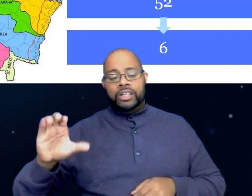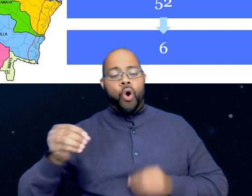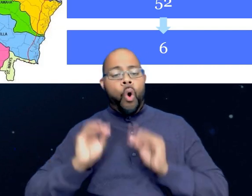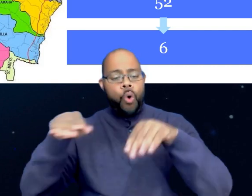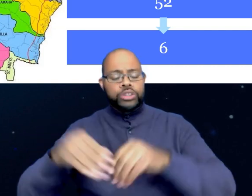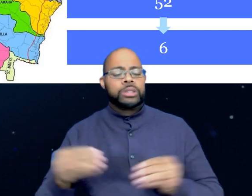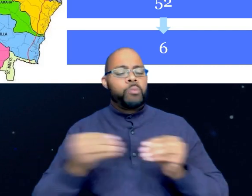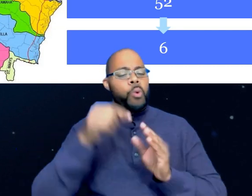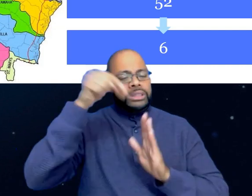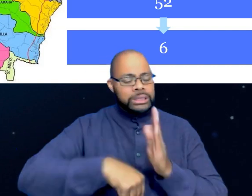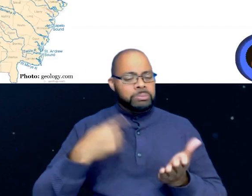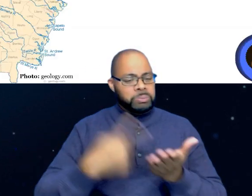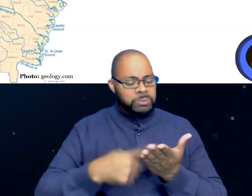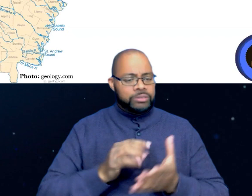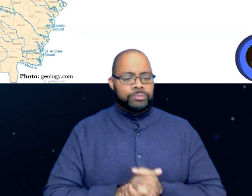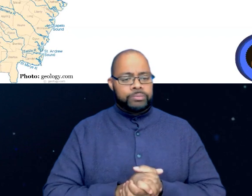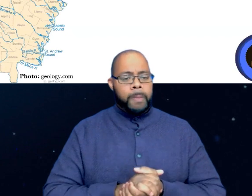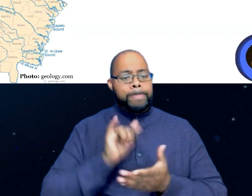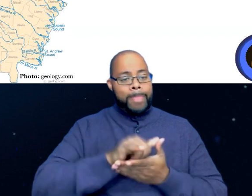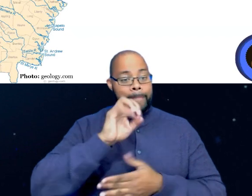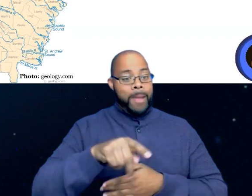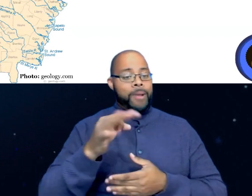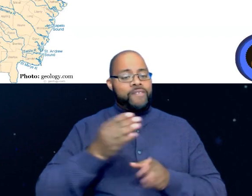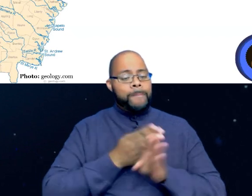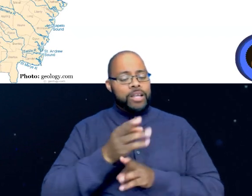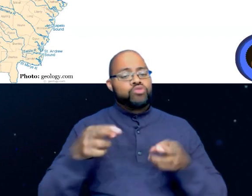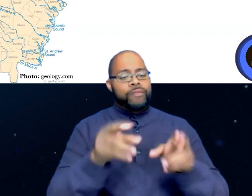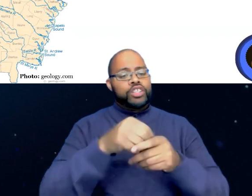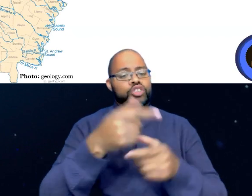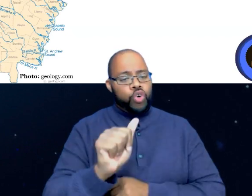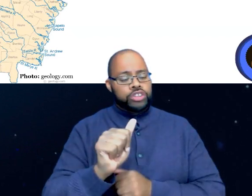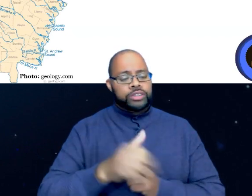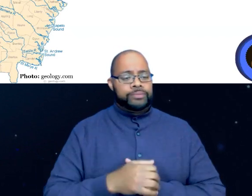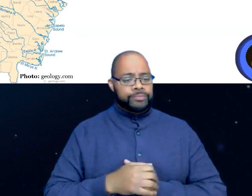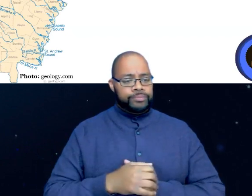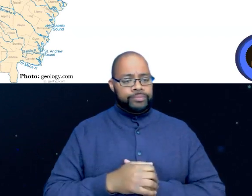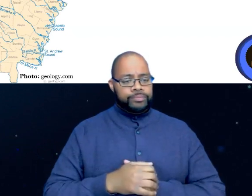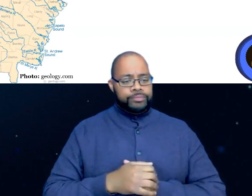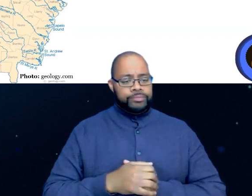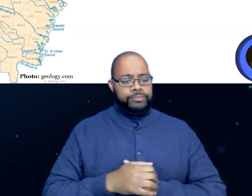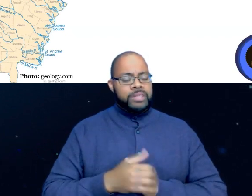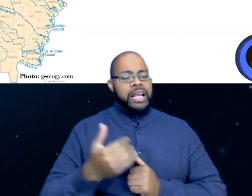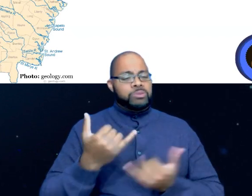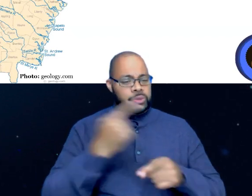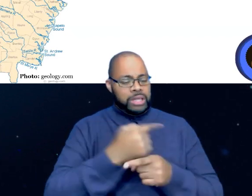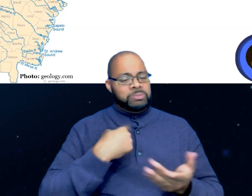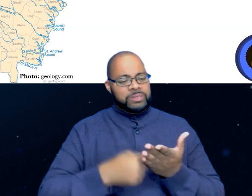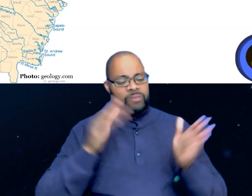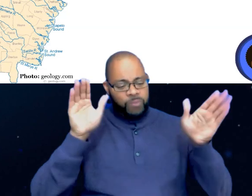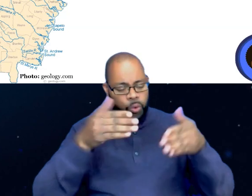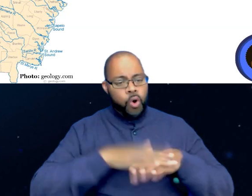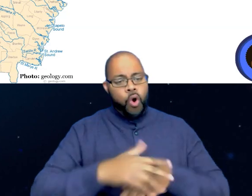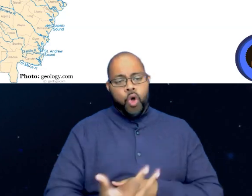Let's go a bit deeper. This is a map of the major rivers in Georgia from geology.com. In our bite today, I am focusing